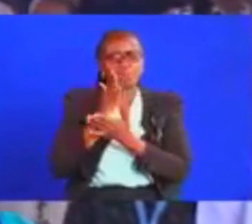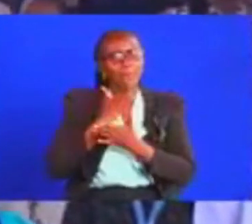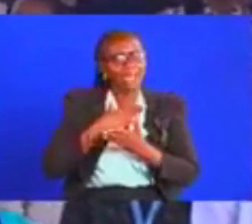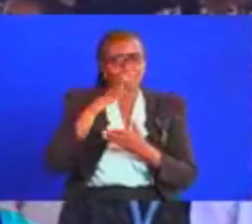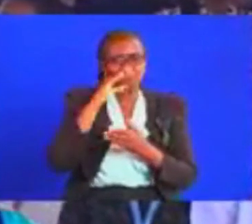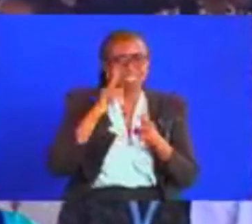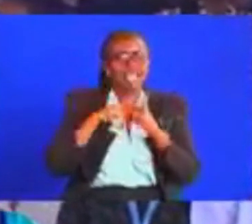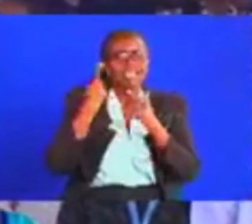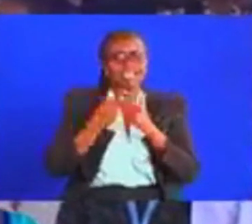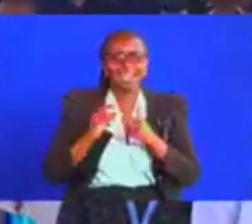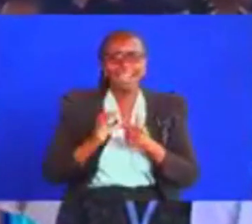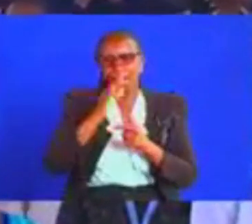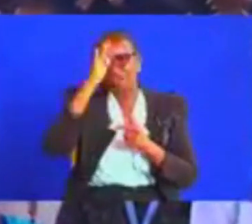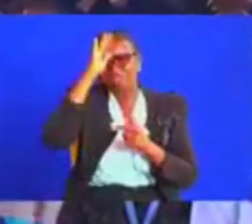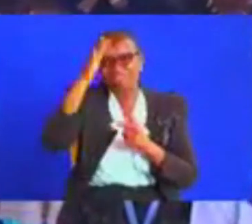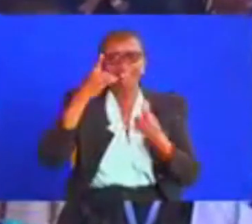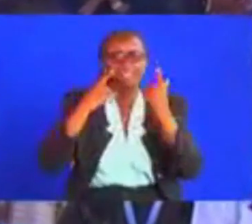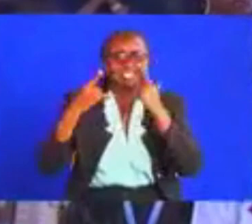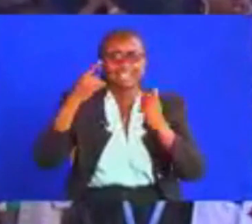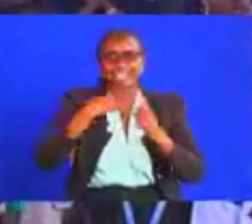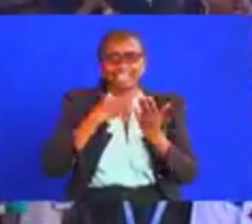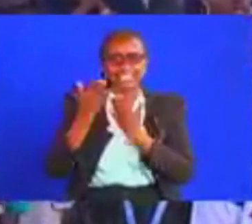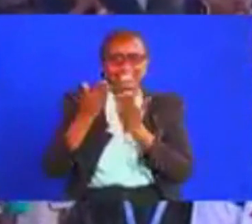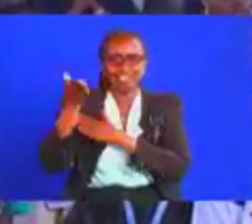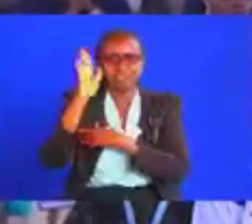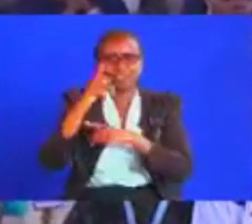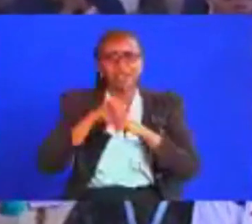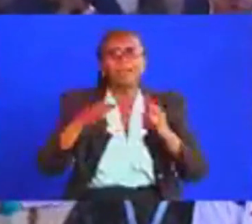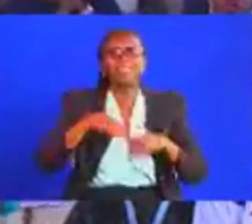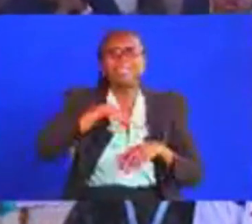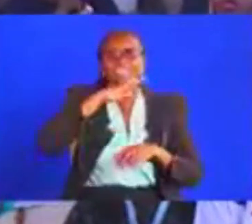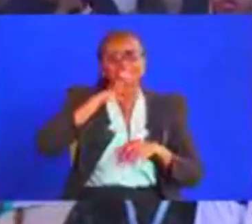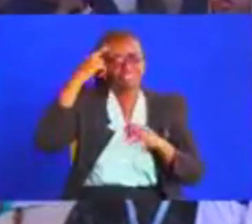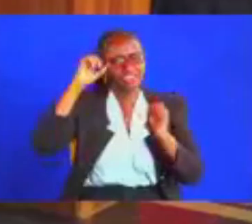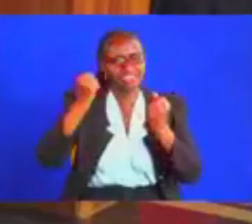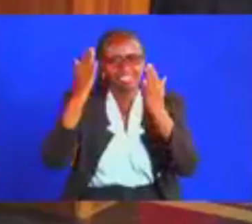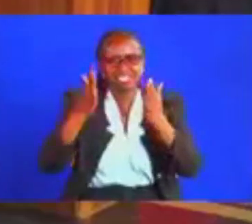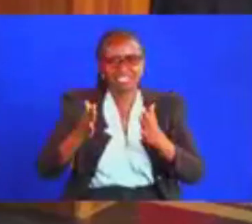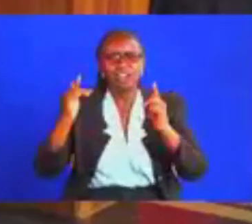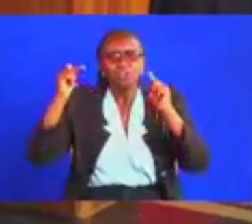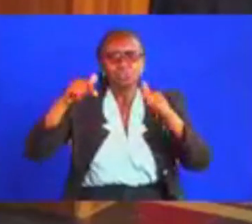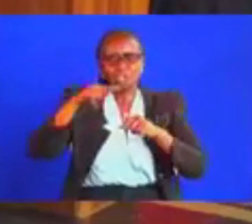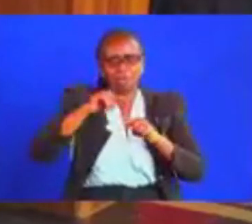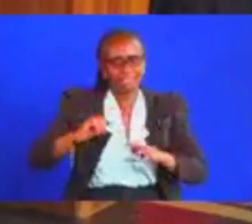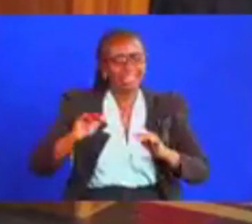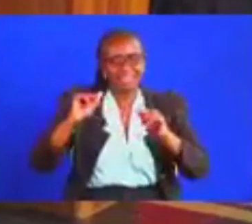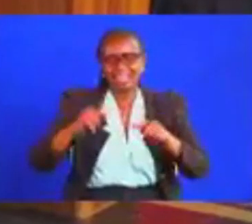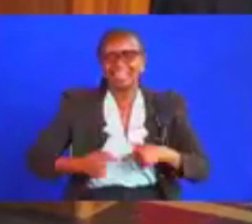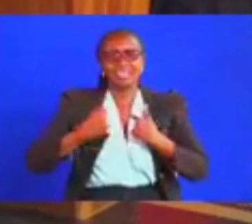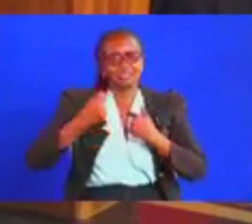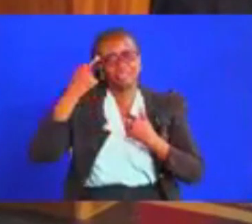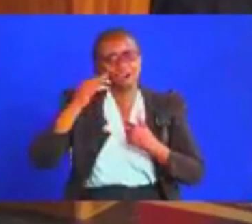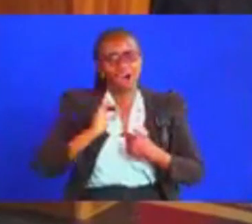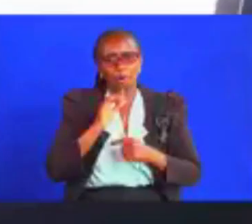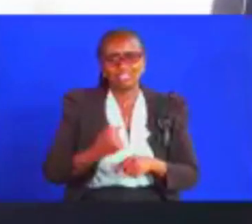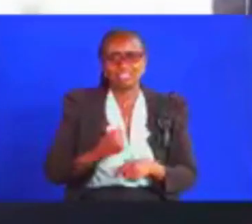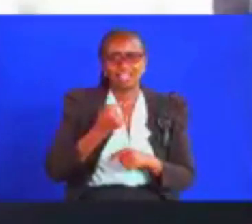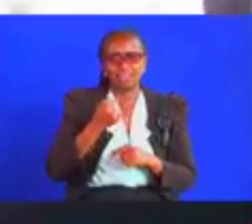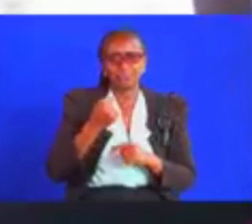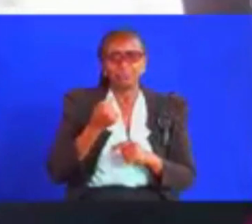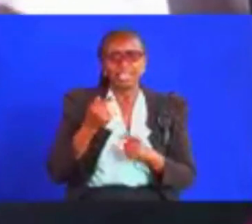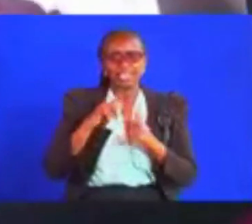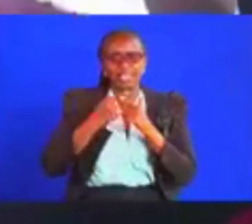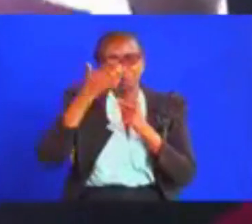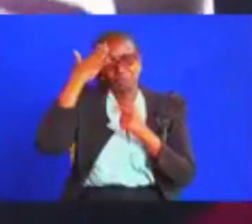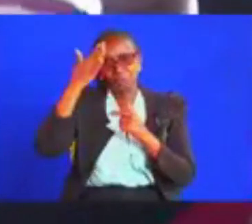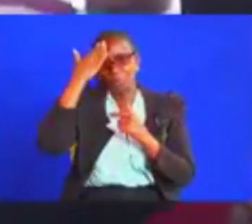Our fathers cried and they served God. They died for the Savior. Today we are living for ourselves and wondering why the Savior is not showing up in